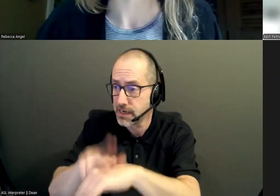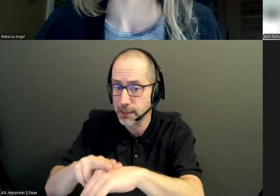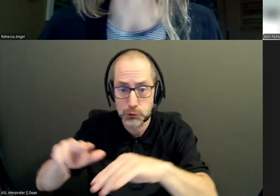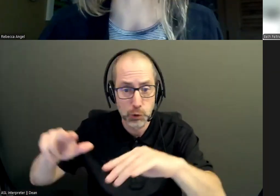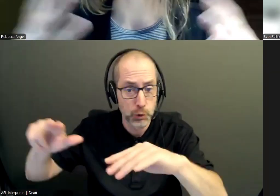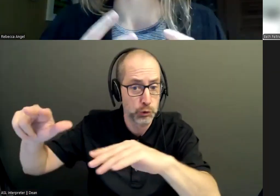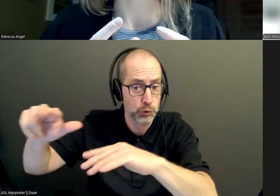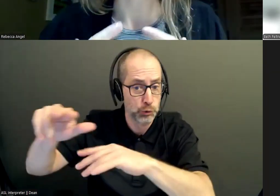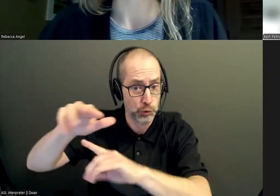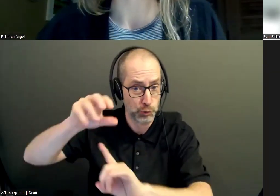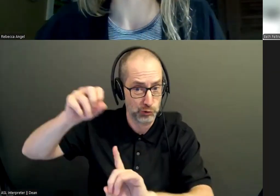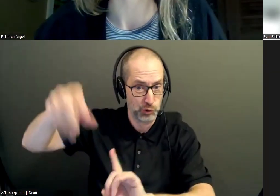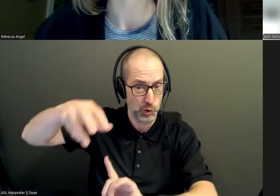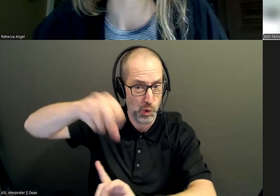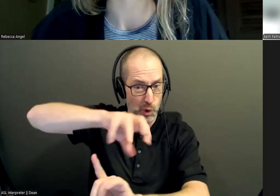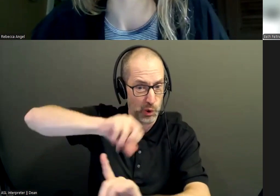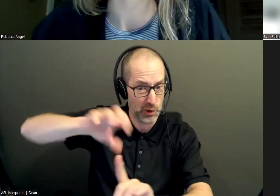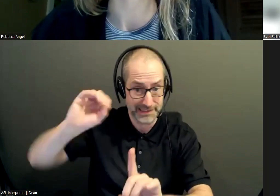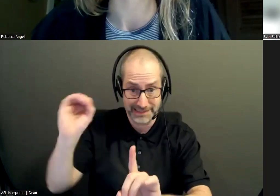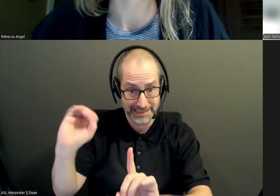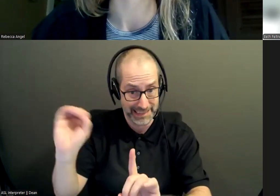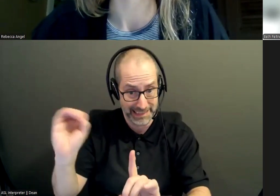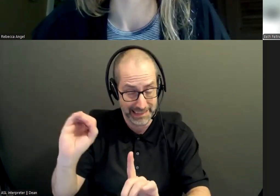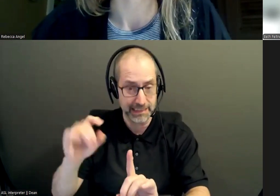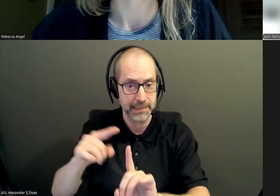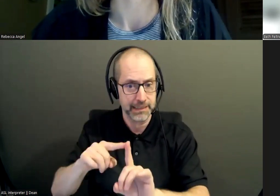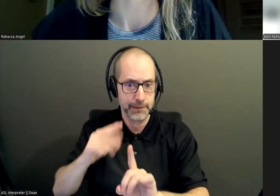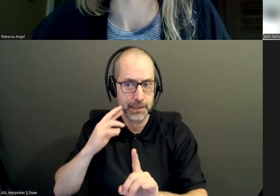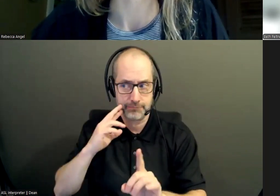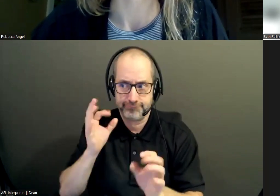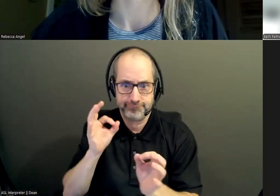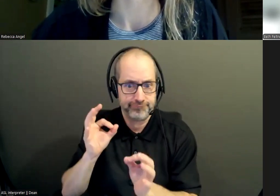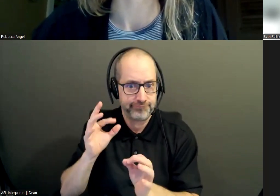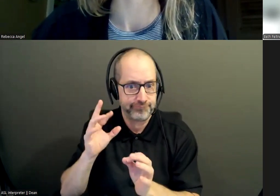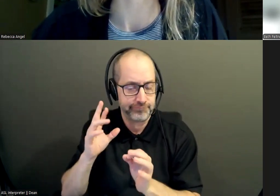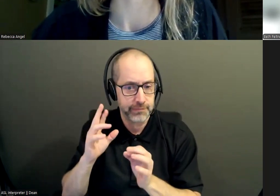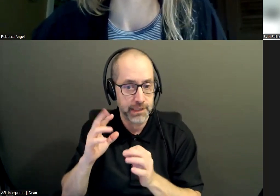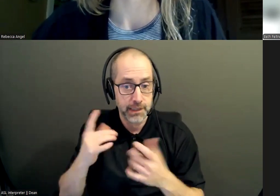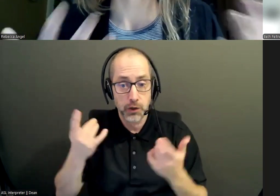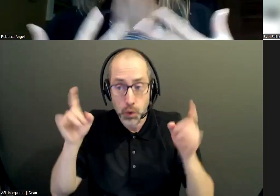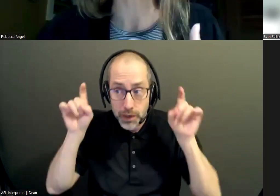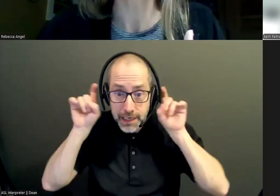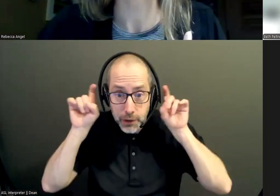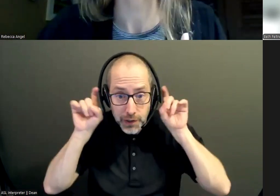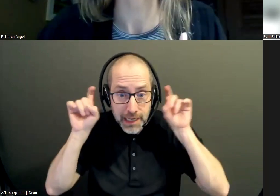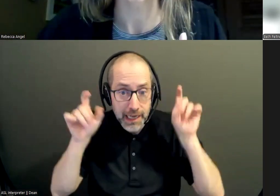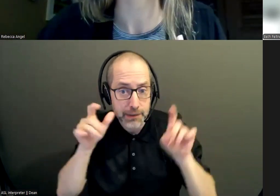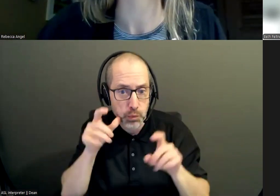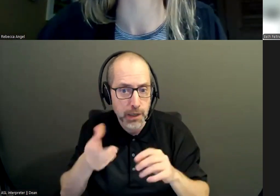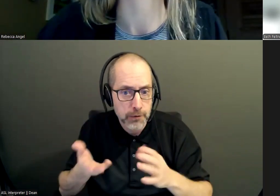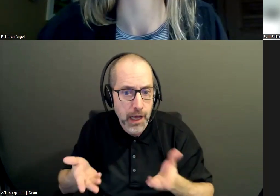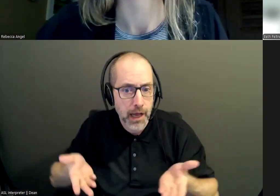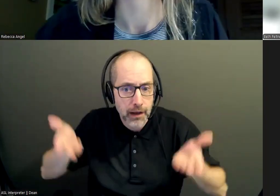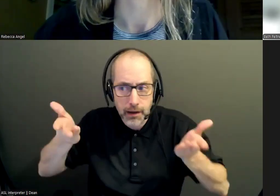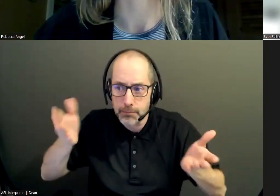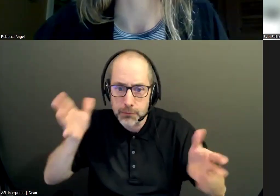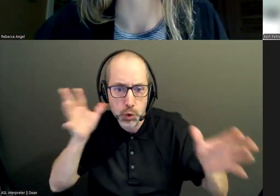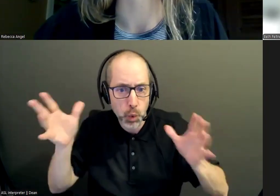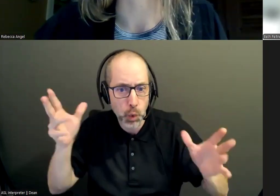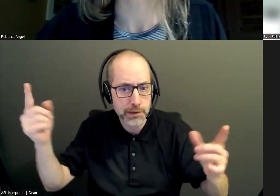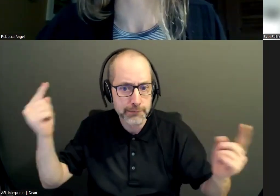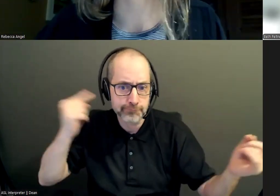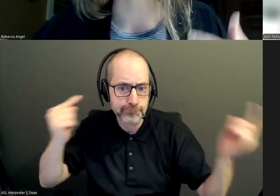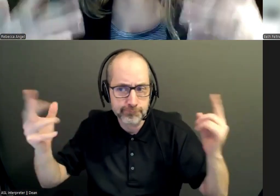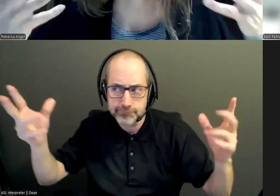Hearing aids are providing that amplification and bringing sounds back into our lives.